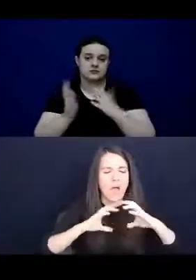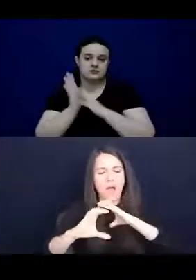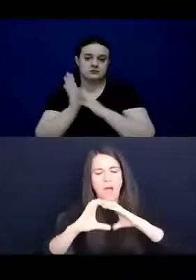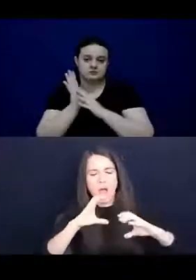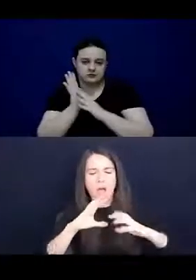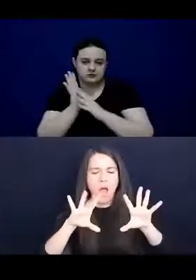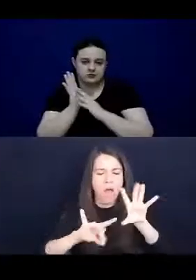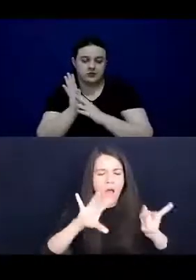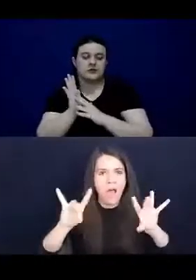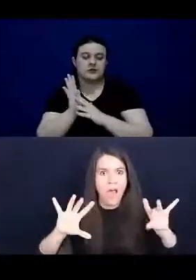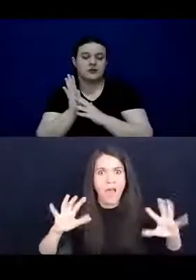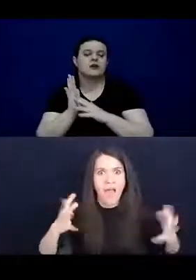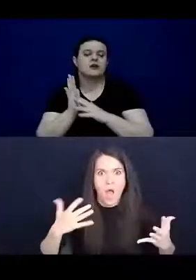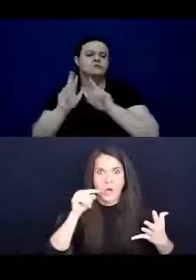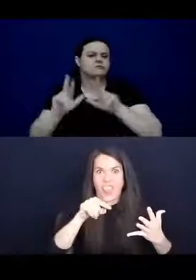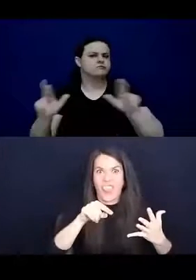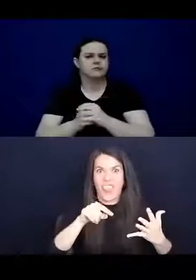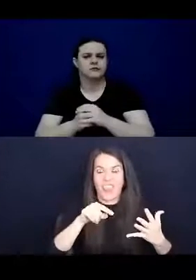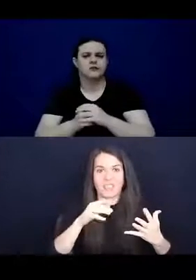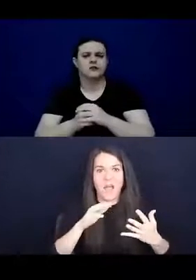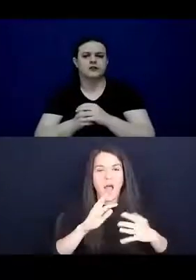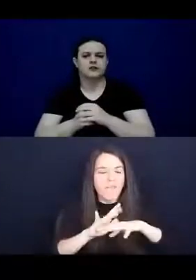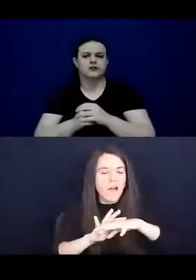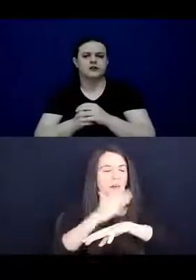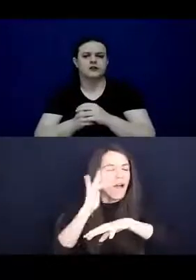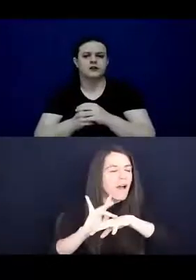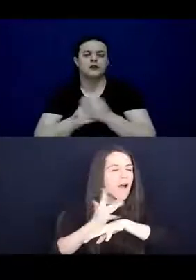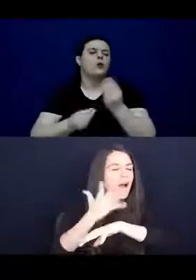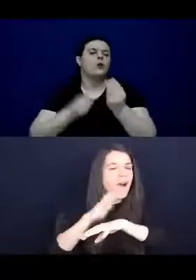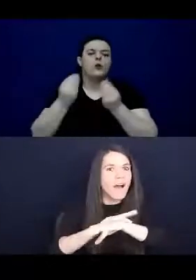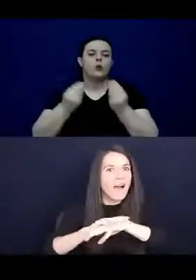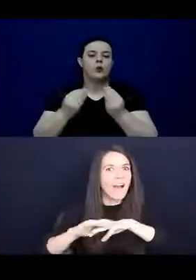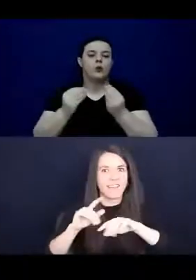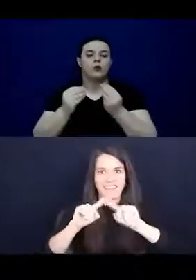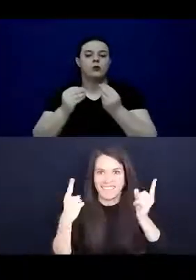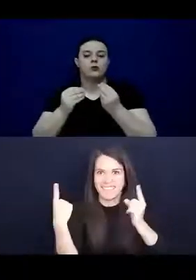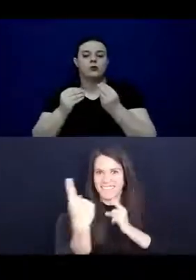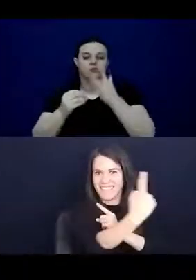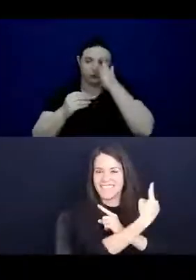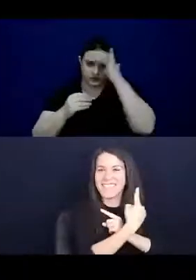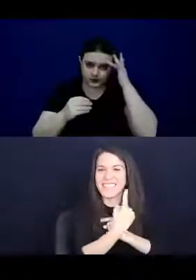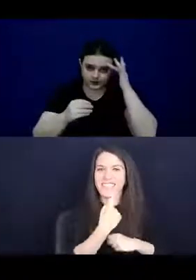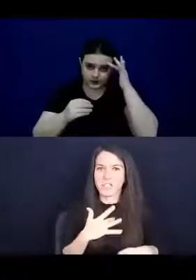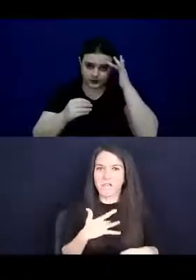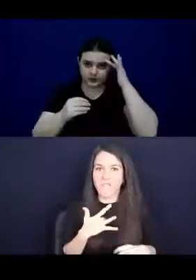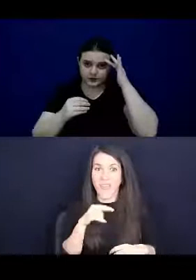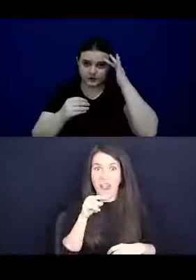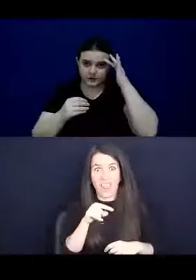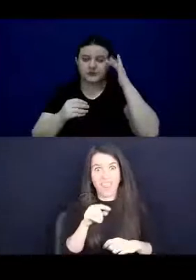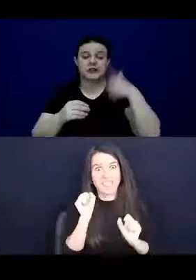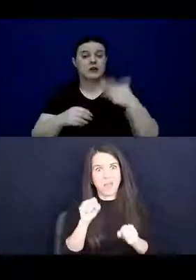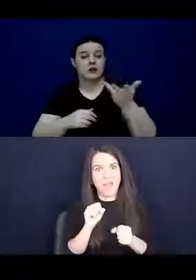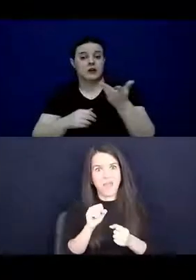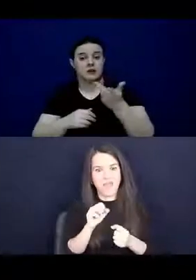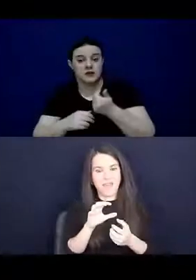and the sensitivity of different individuals varies. So the ability to customize the